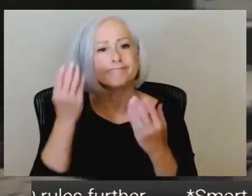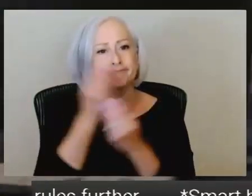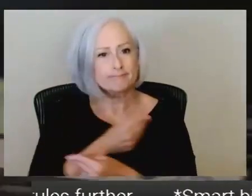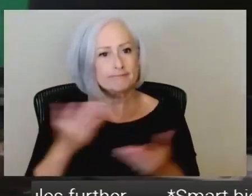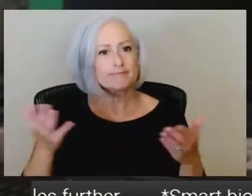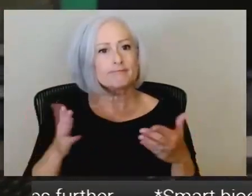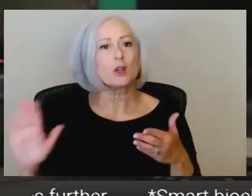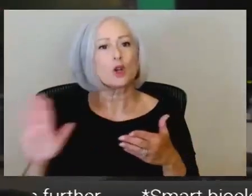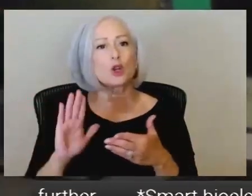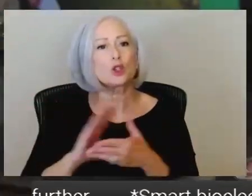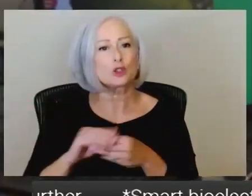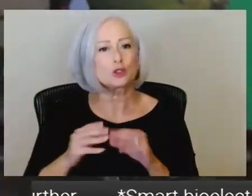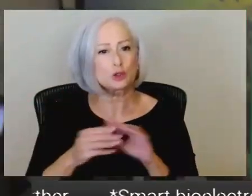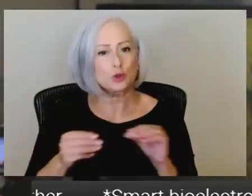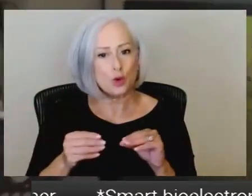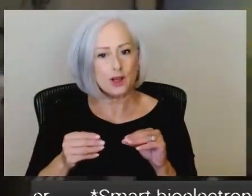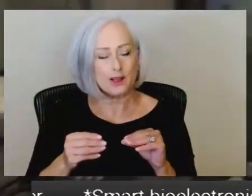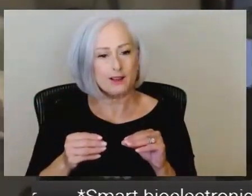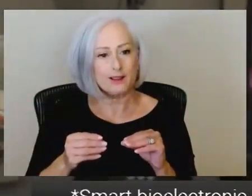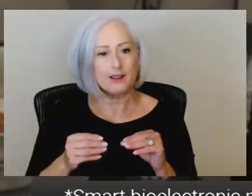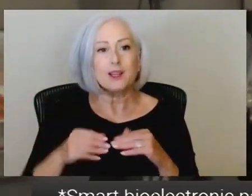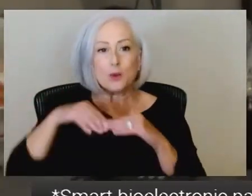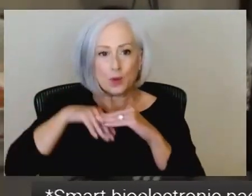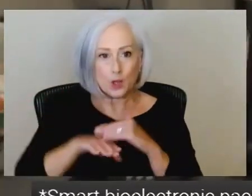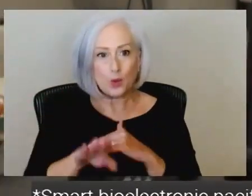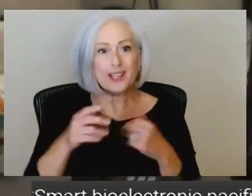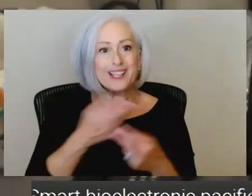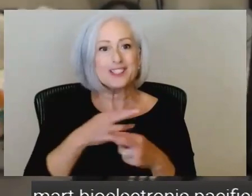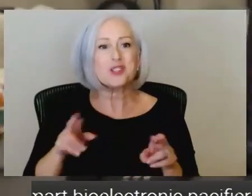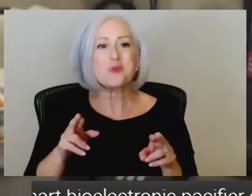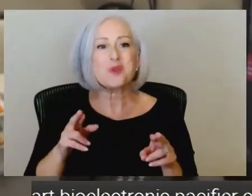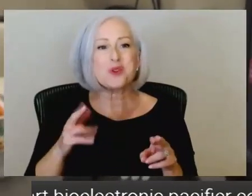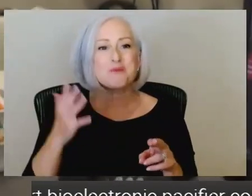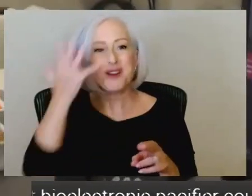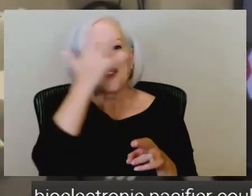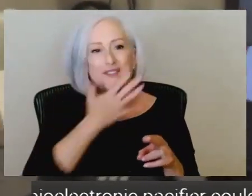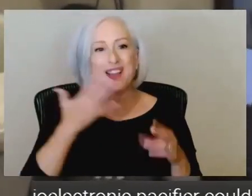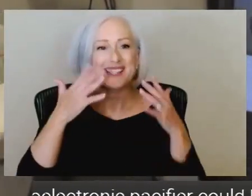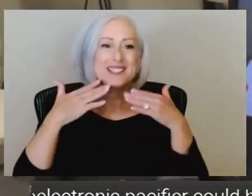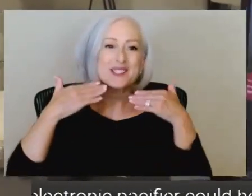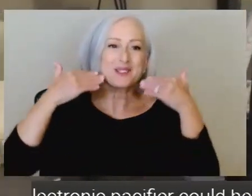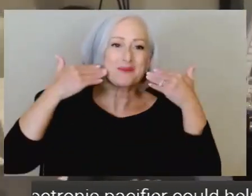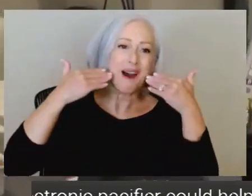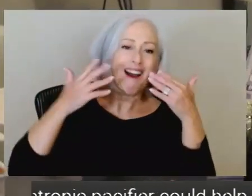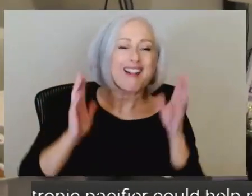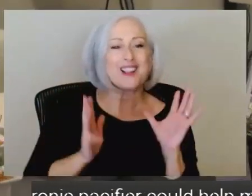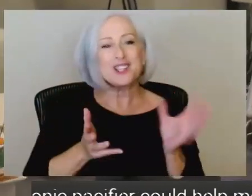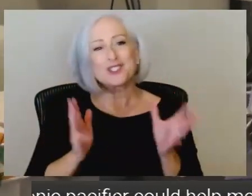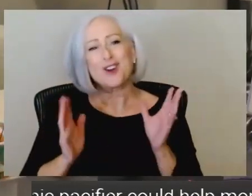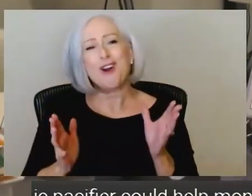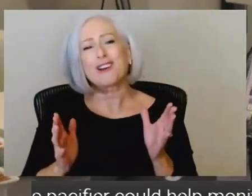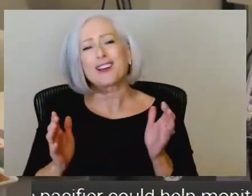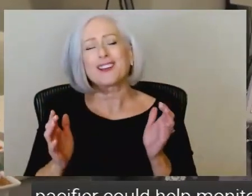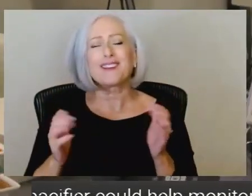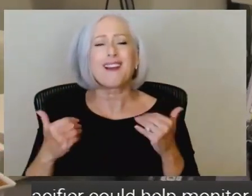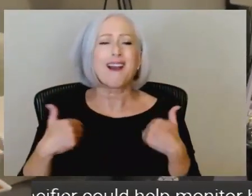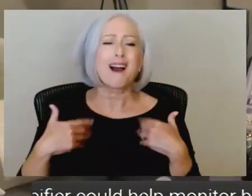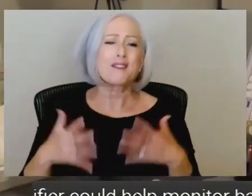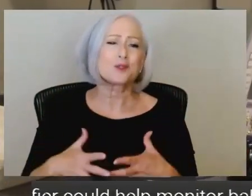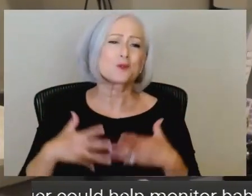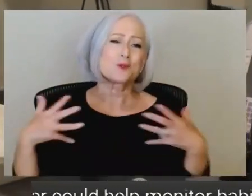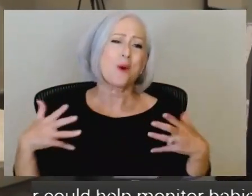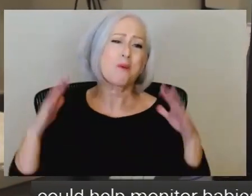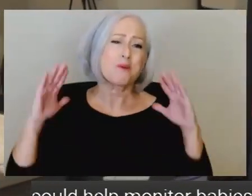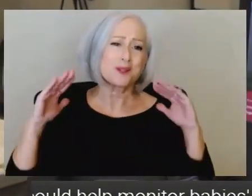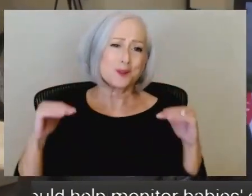wheeled into this room for prep, she was smiling and talking and so hopeful as the surgical